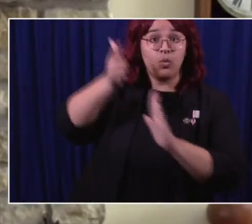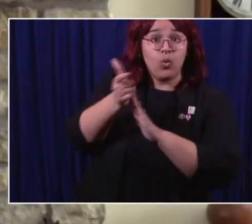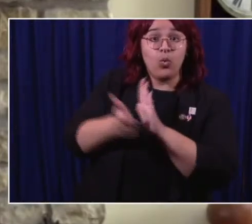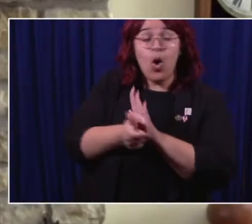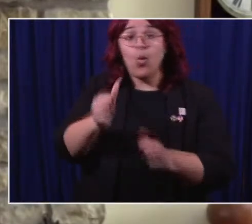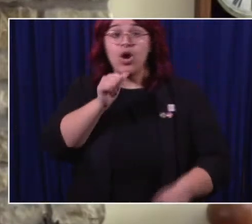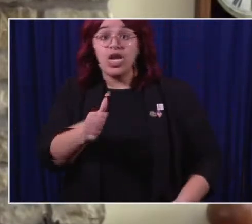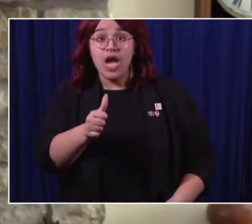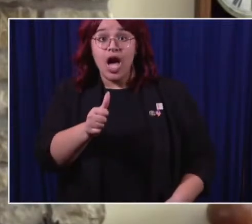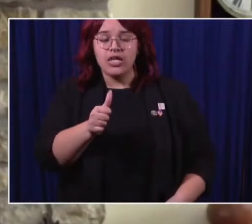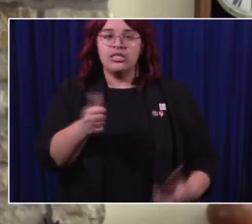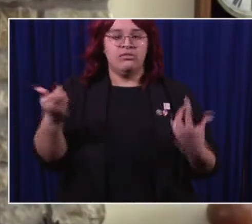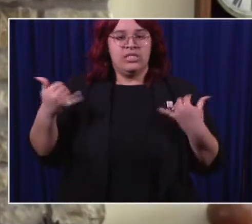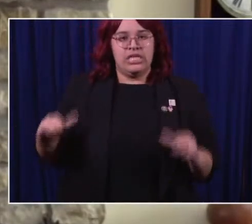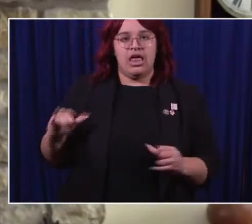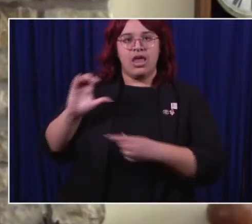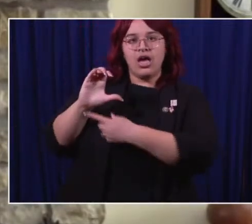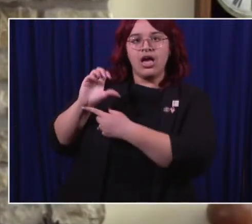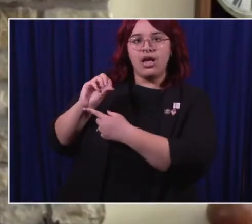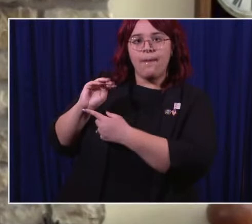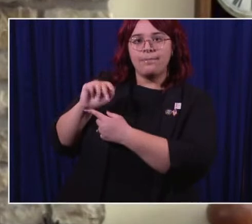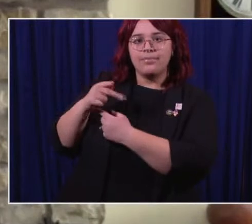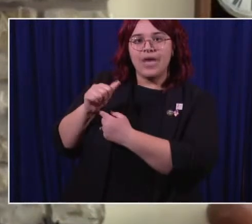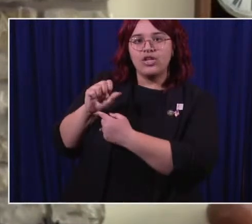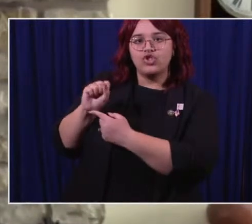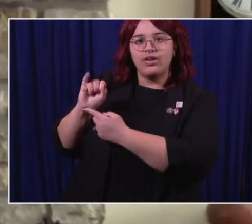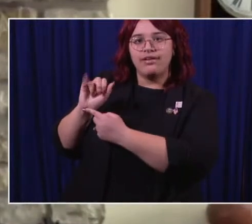two different things, normal visitation and compassionate care.